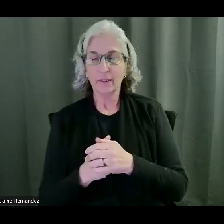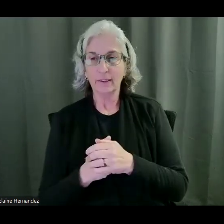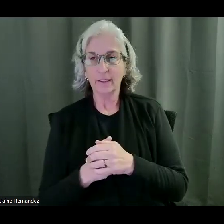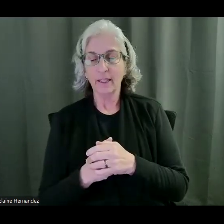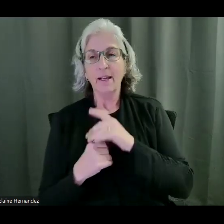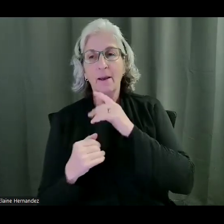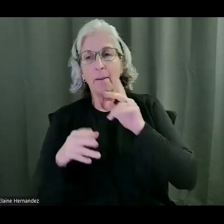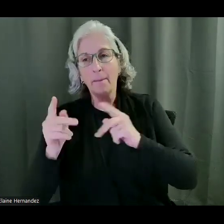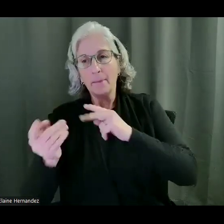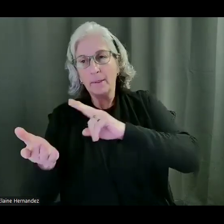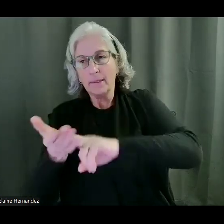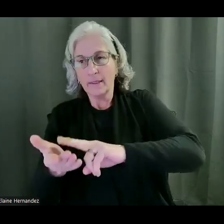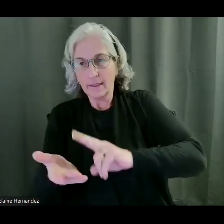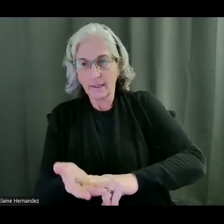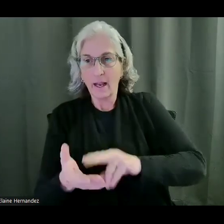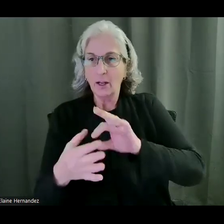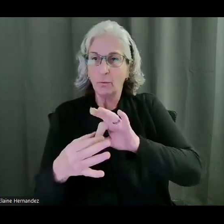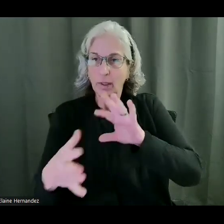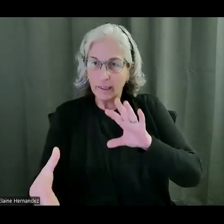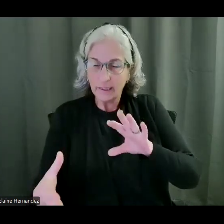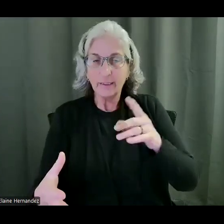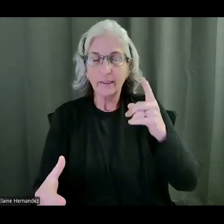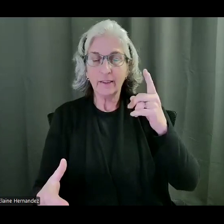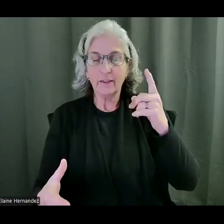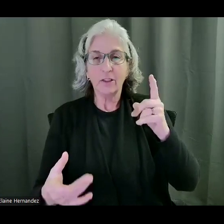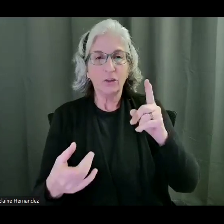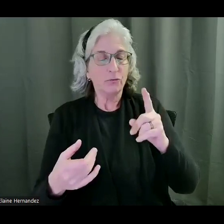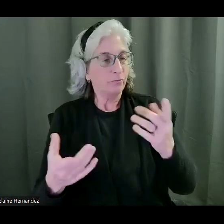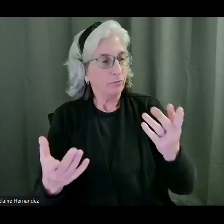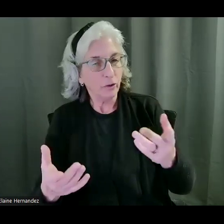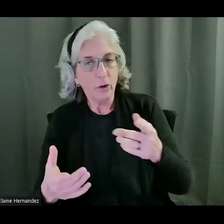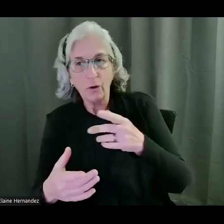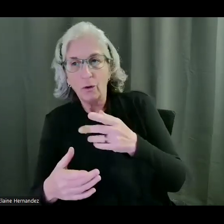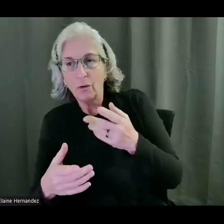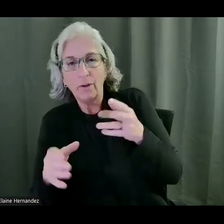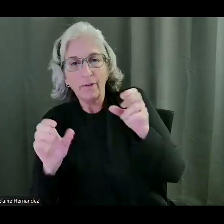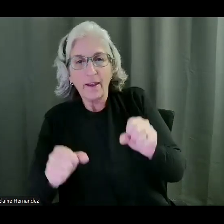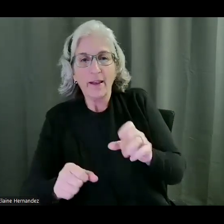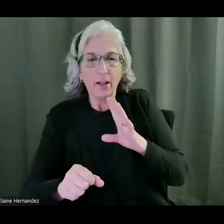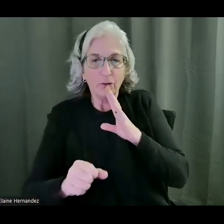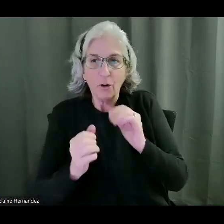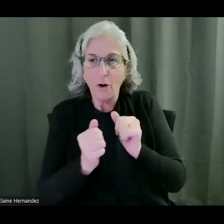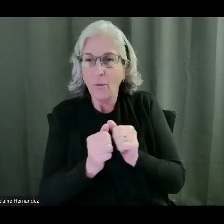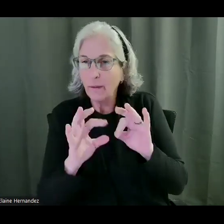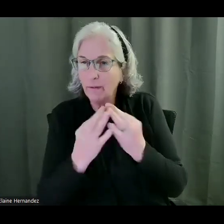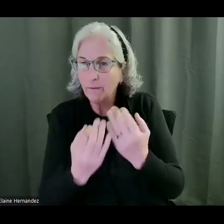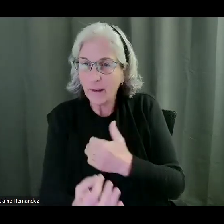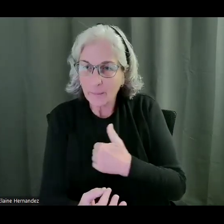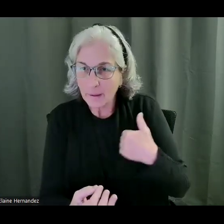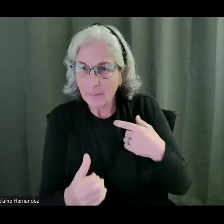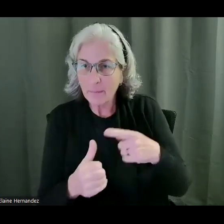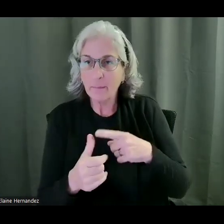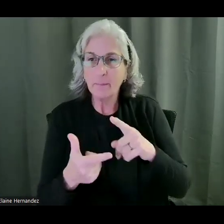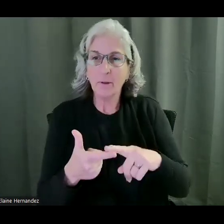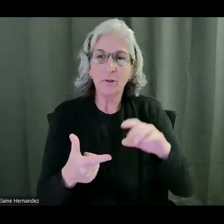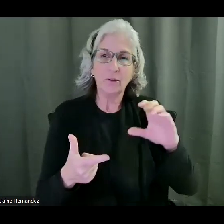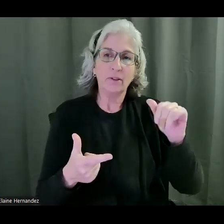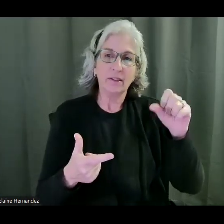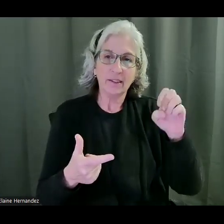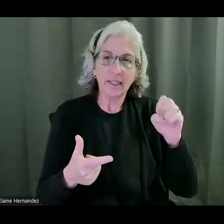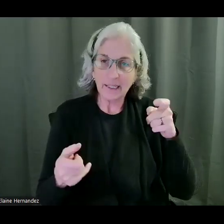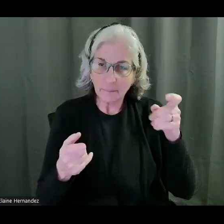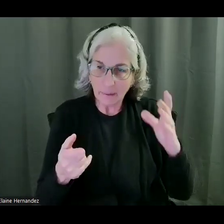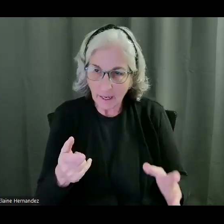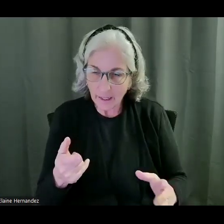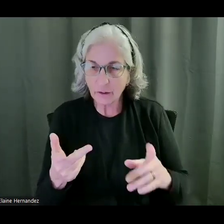relevant stakeholders. So again, that can be family members, that can be case managers, group home staff members, anybody